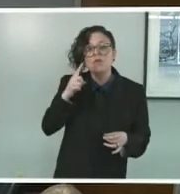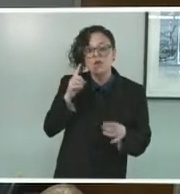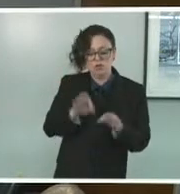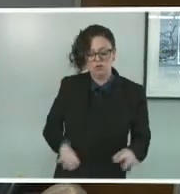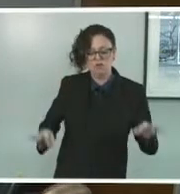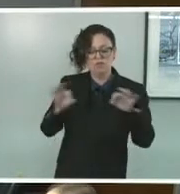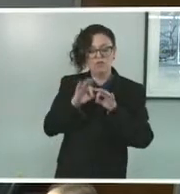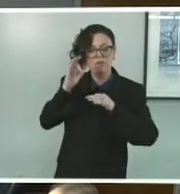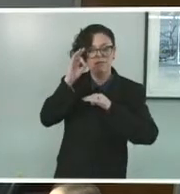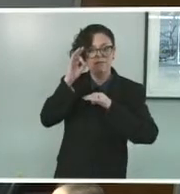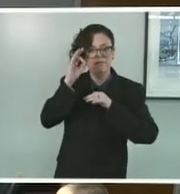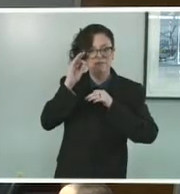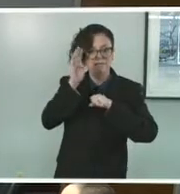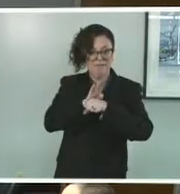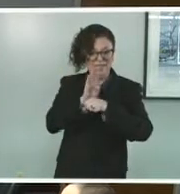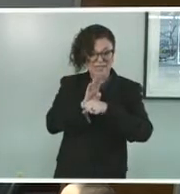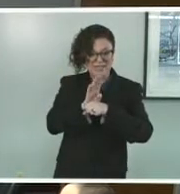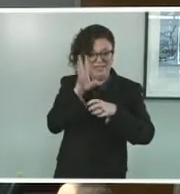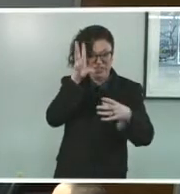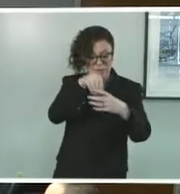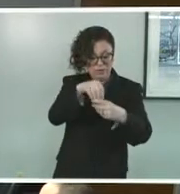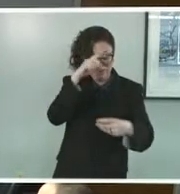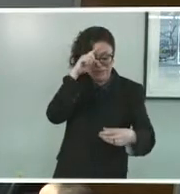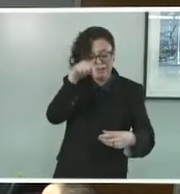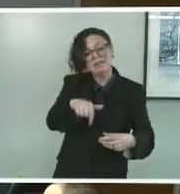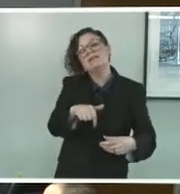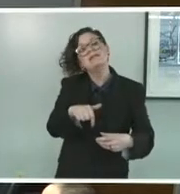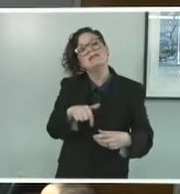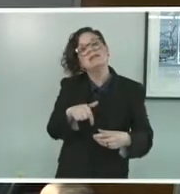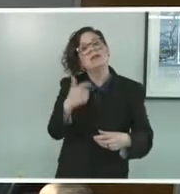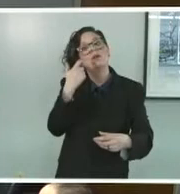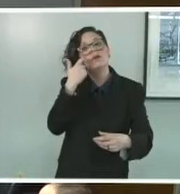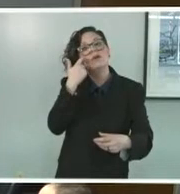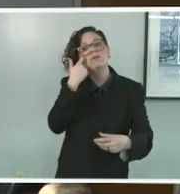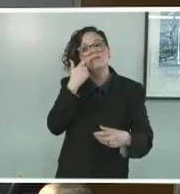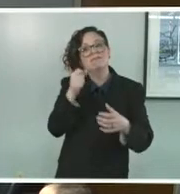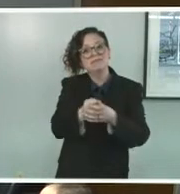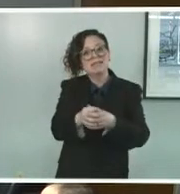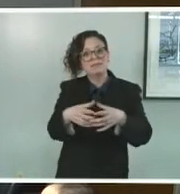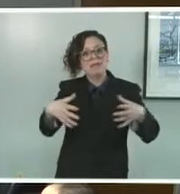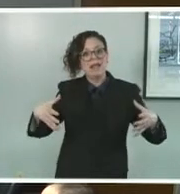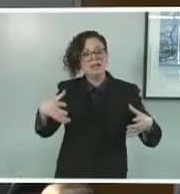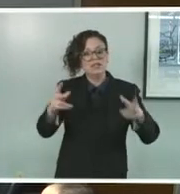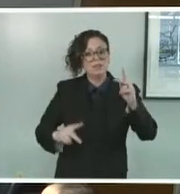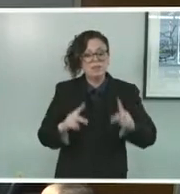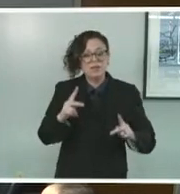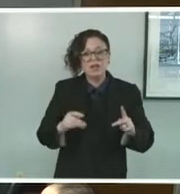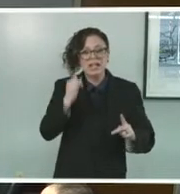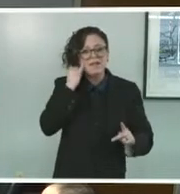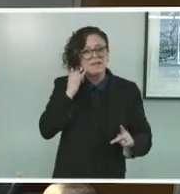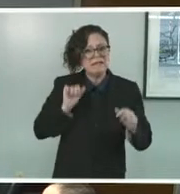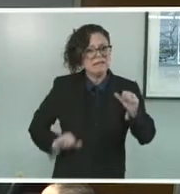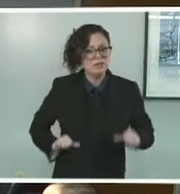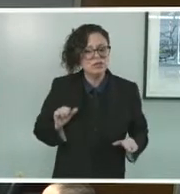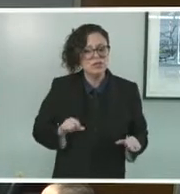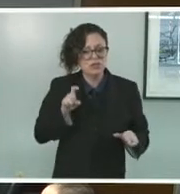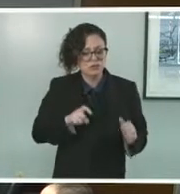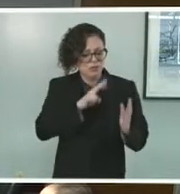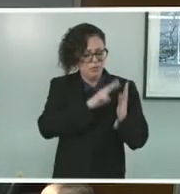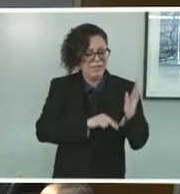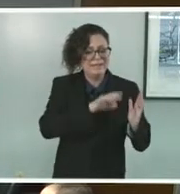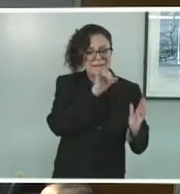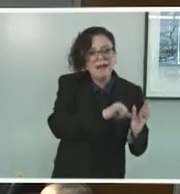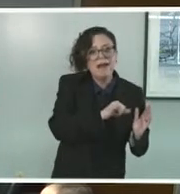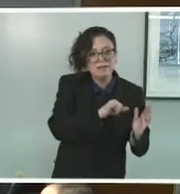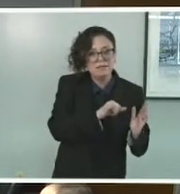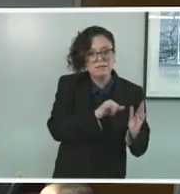infrastructure that we have included in this substantially expands. And anybody who has a doubt should go read that as well as the orders, because that